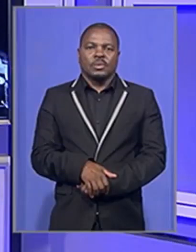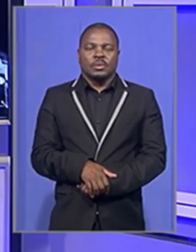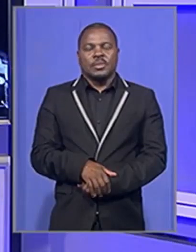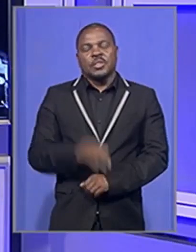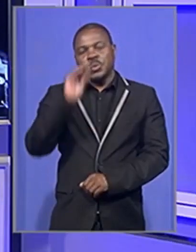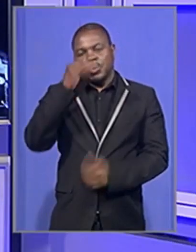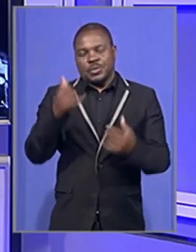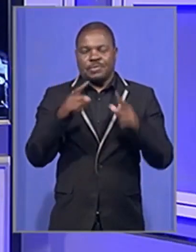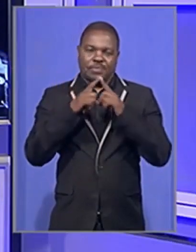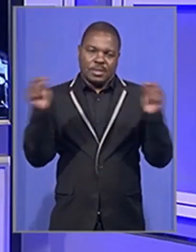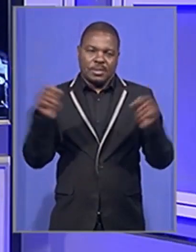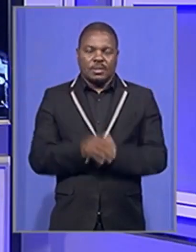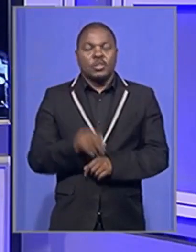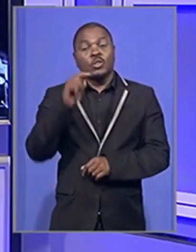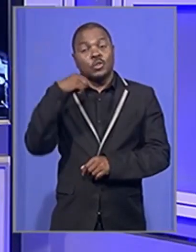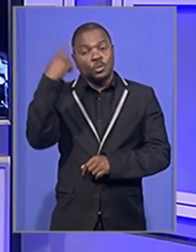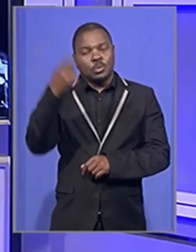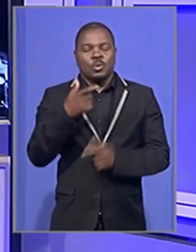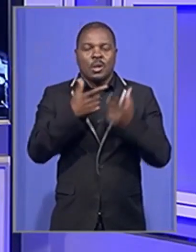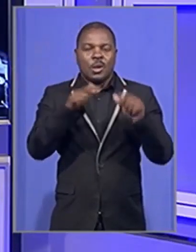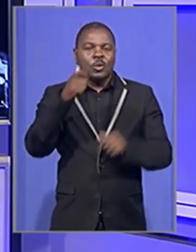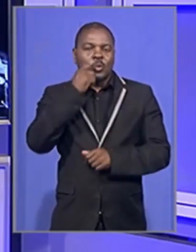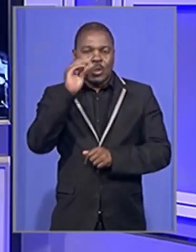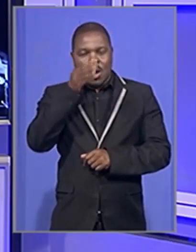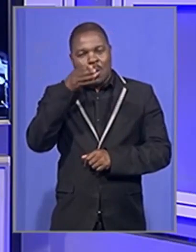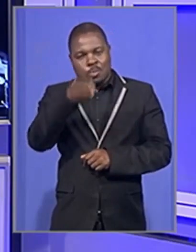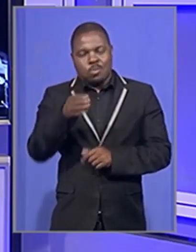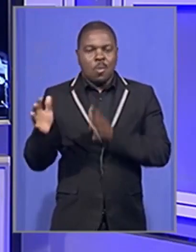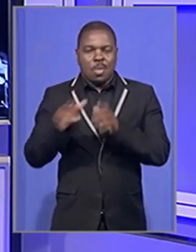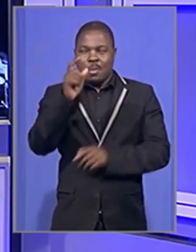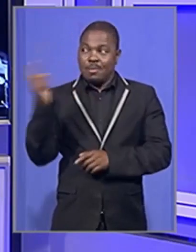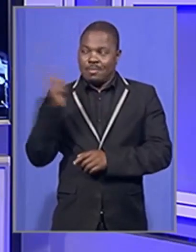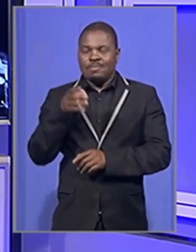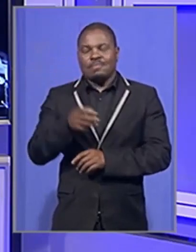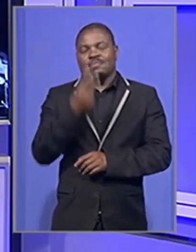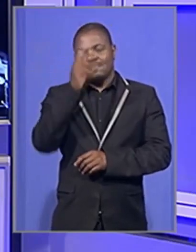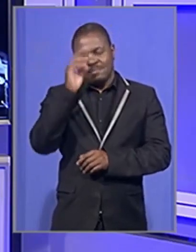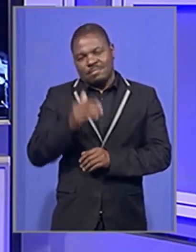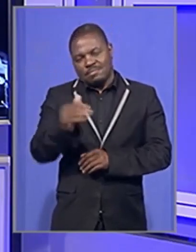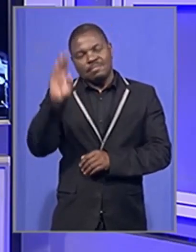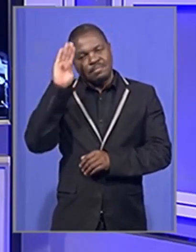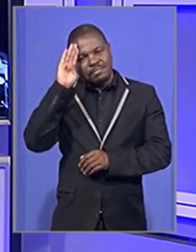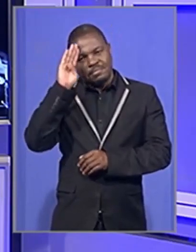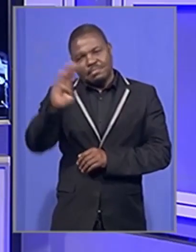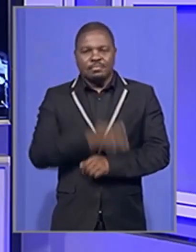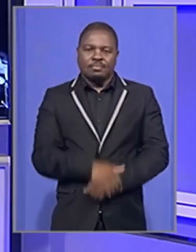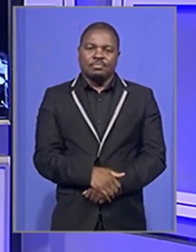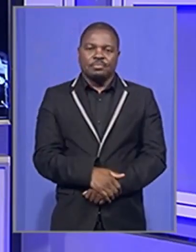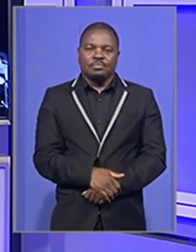Dibile ka tsa thapameng ena o se fedile ditaba tsa Setswana ho sane bo dipibi ya latela fihlela nakong e tlang ha yate.